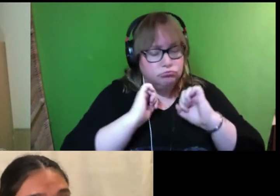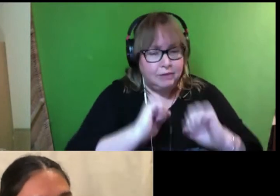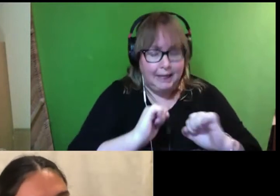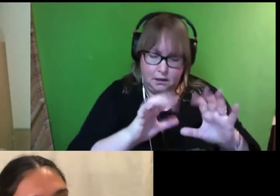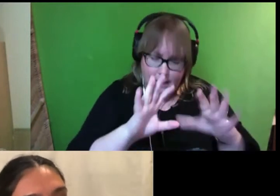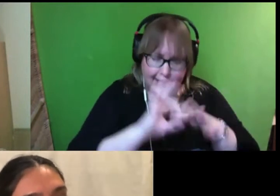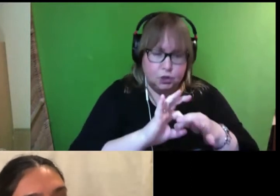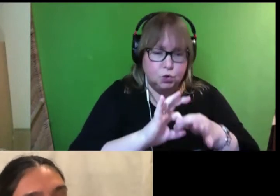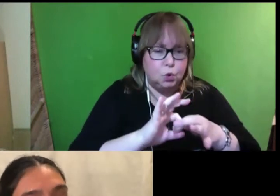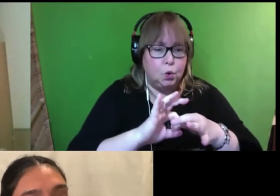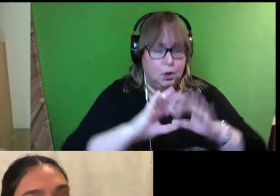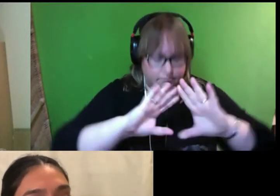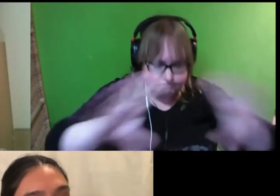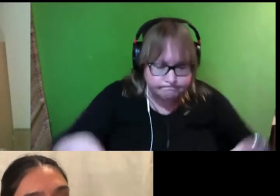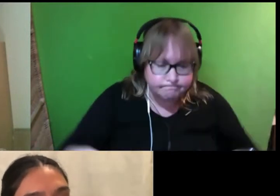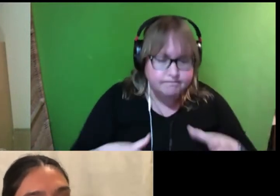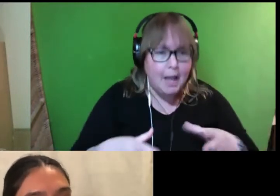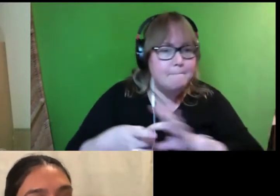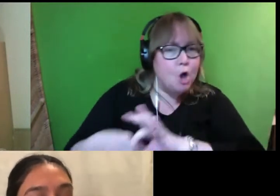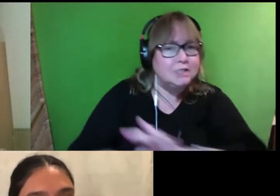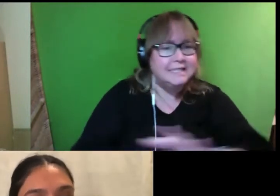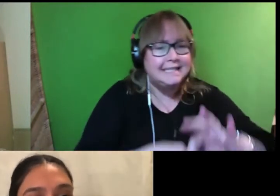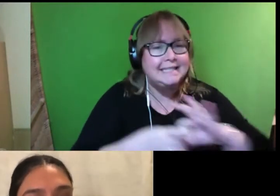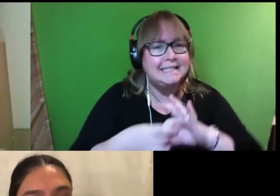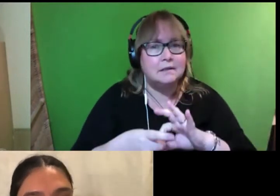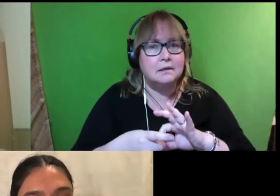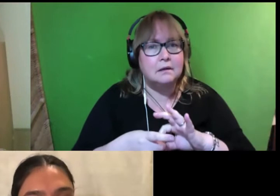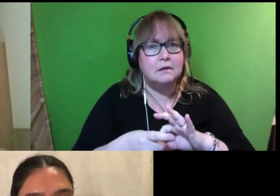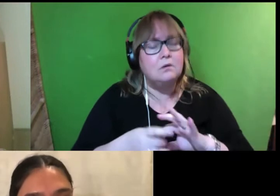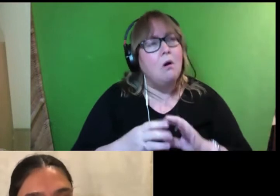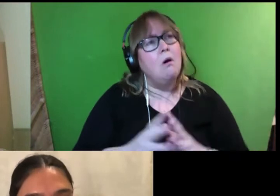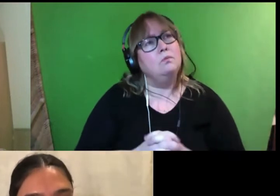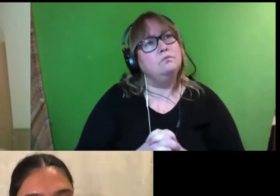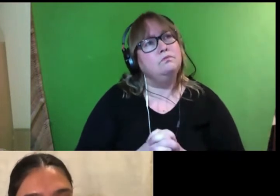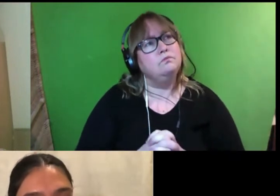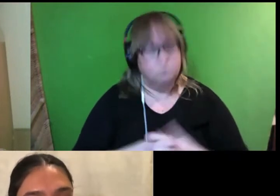which is something that I am trying to do. I'm trying to see it as a process of